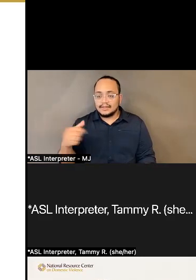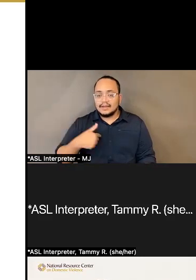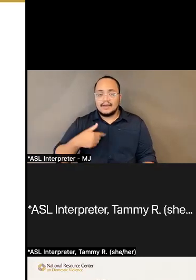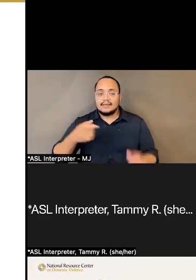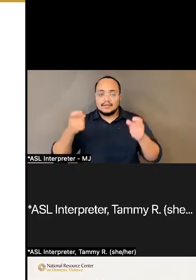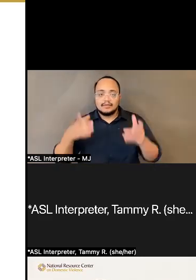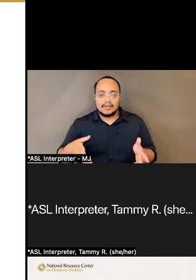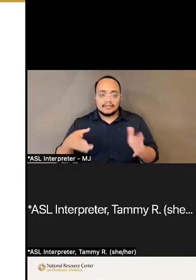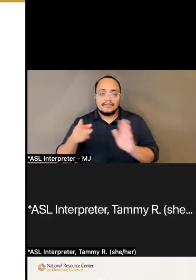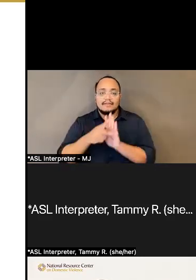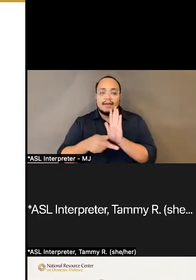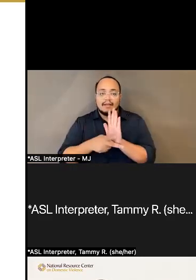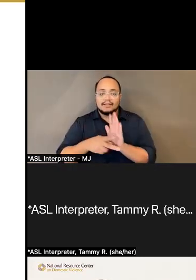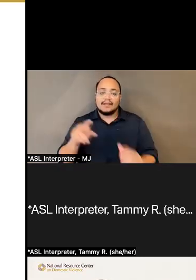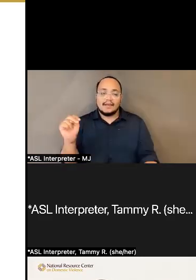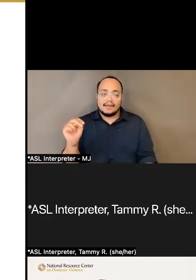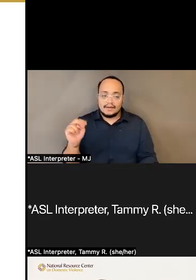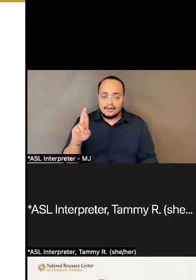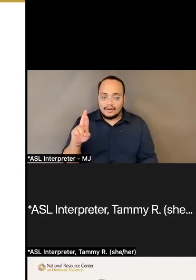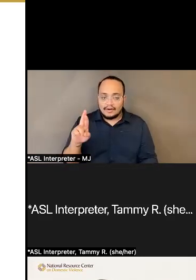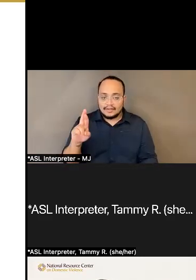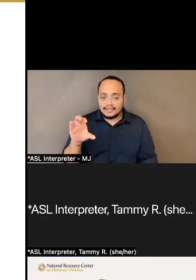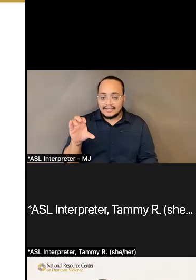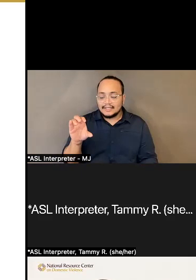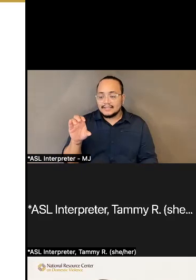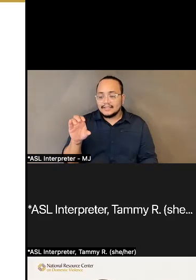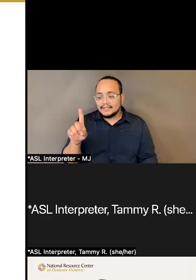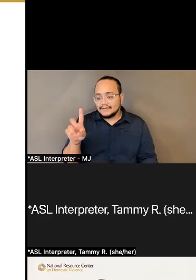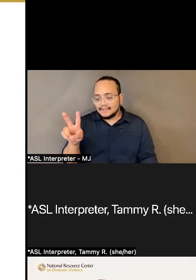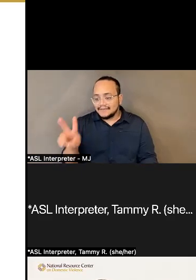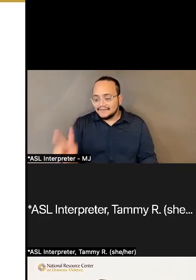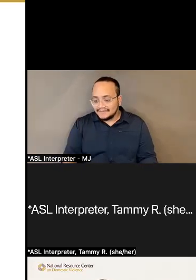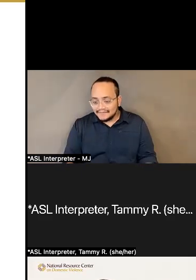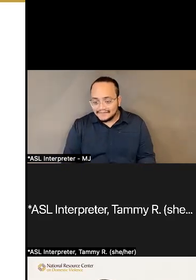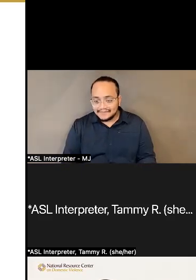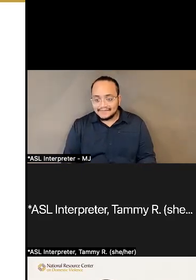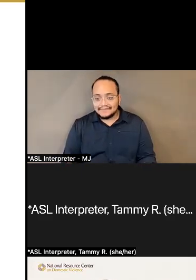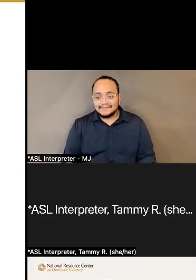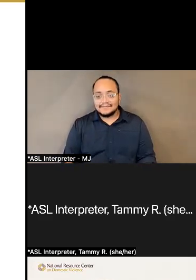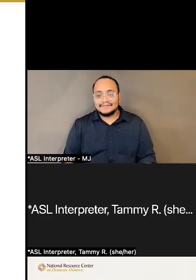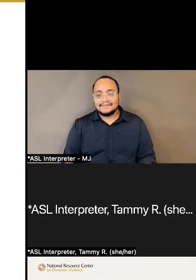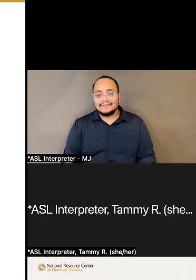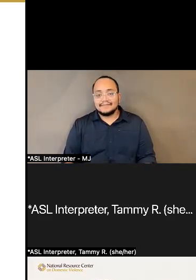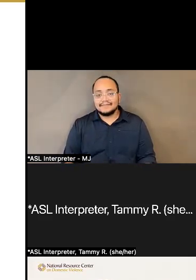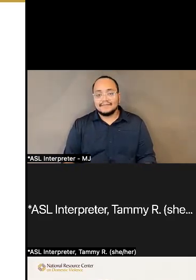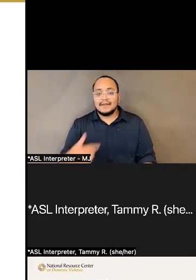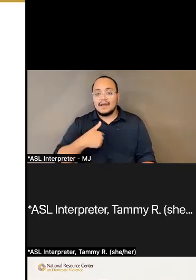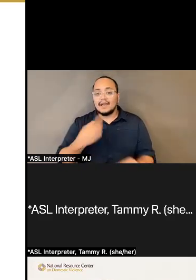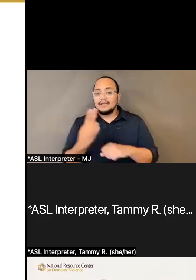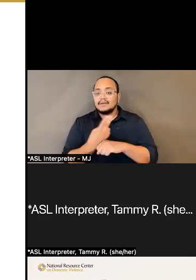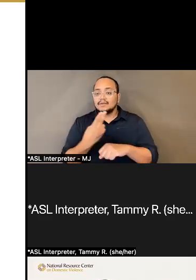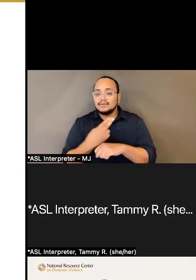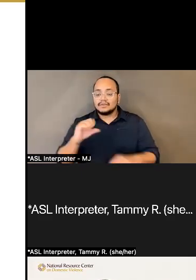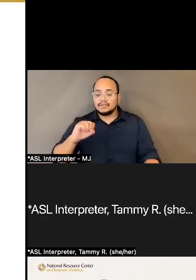Director of Policy at the National Resource Center on Domestic Violence. I use